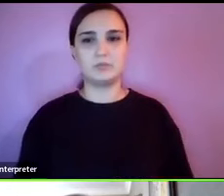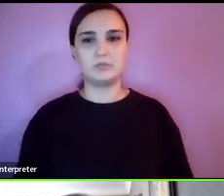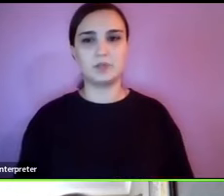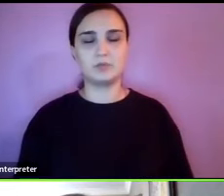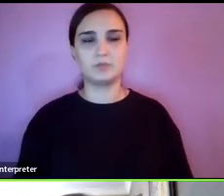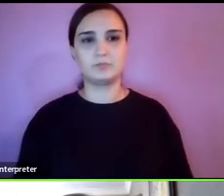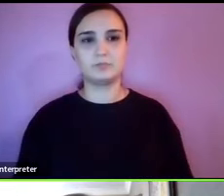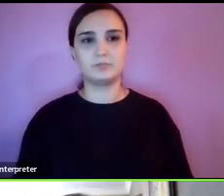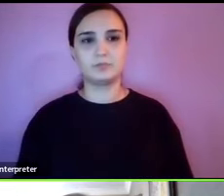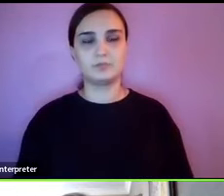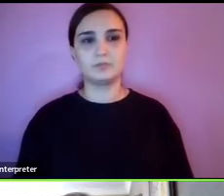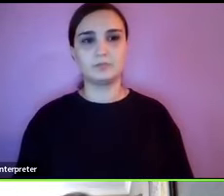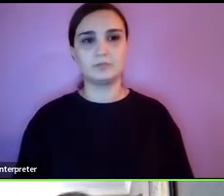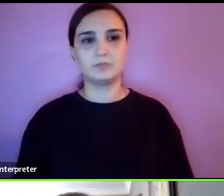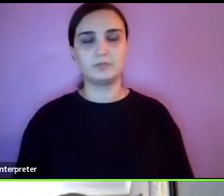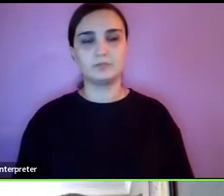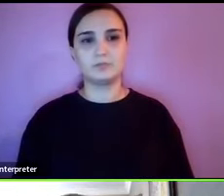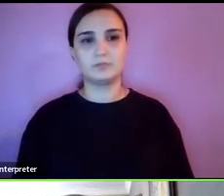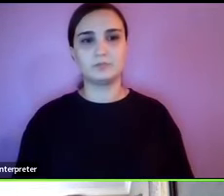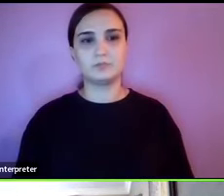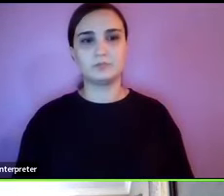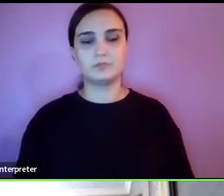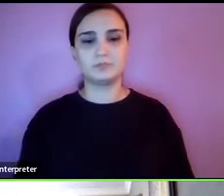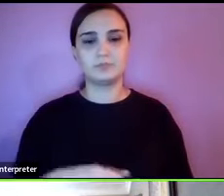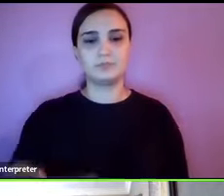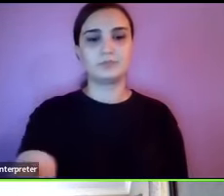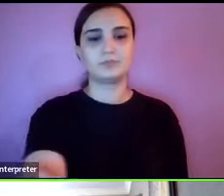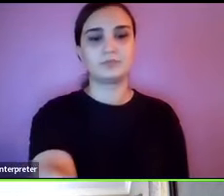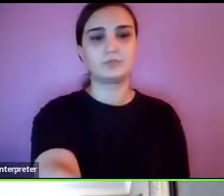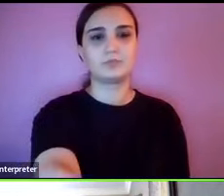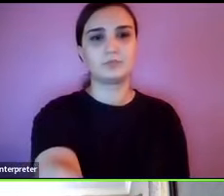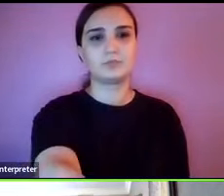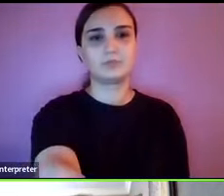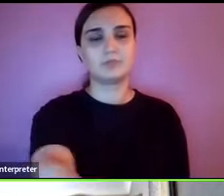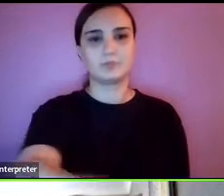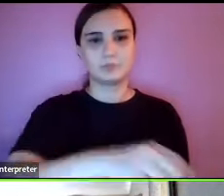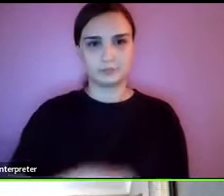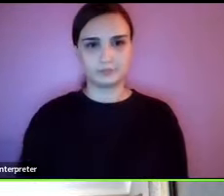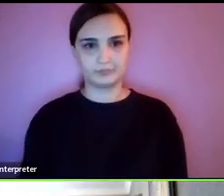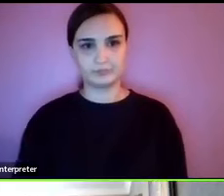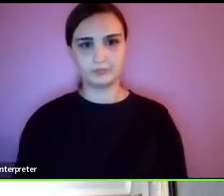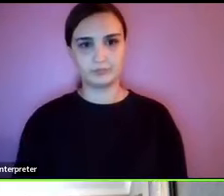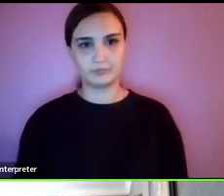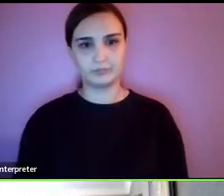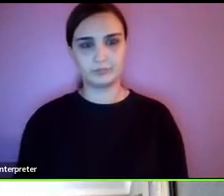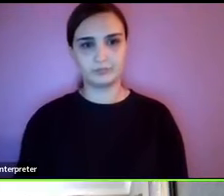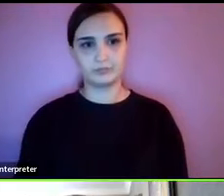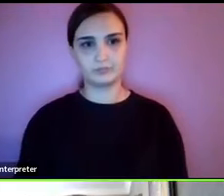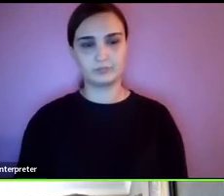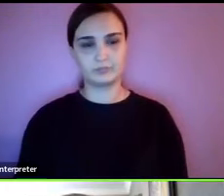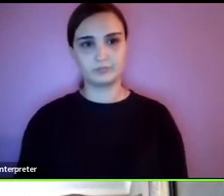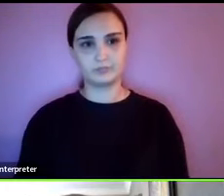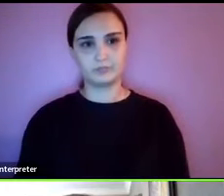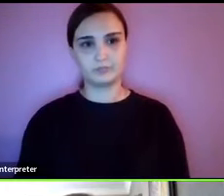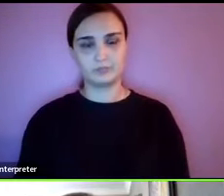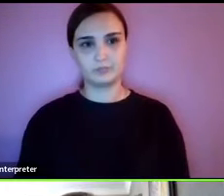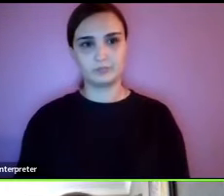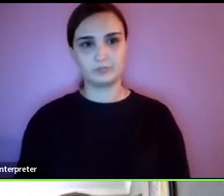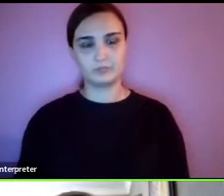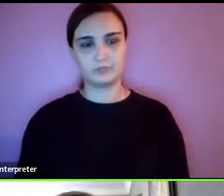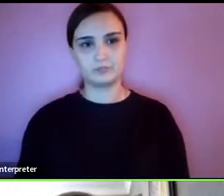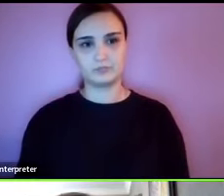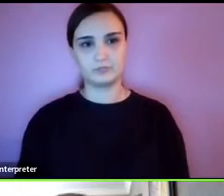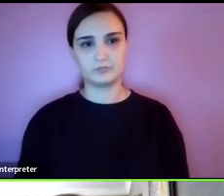sharing their anxiety in other ways. So there are certain signs you can look for in a